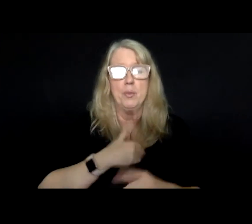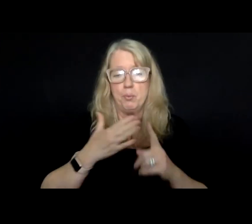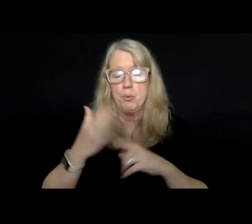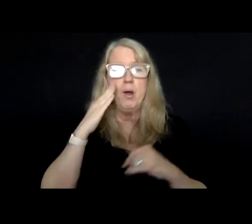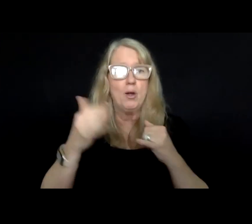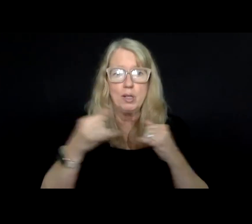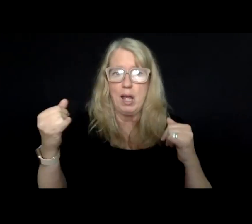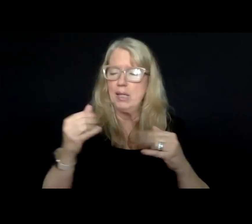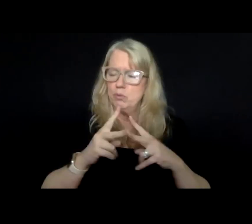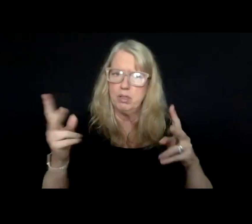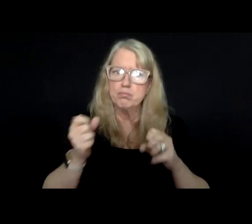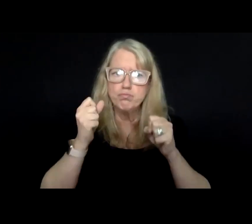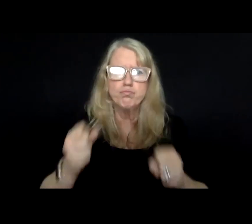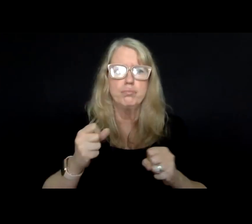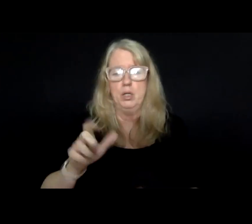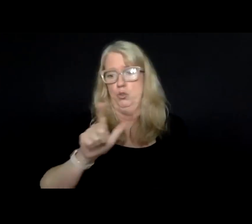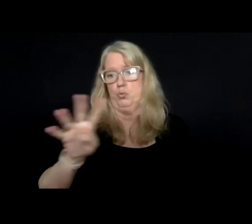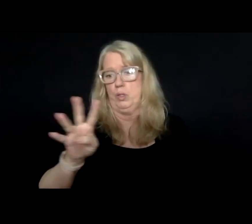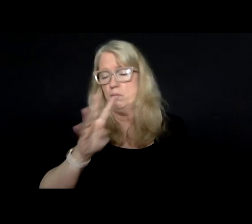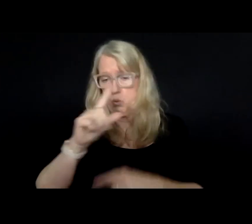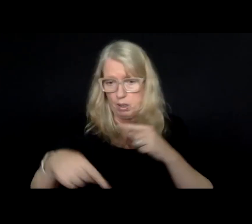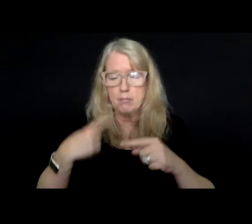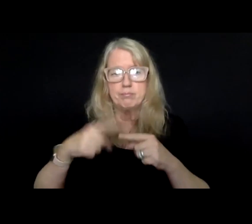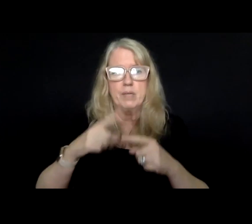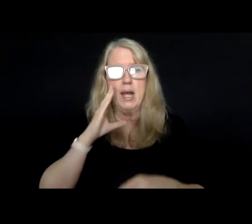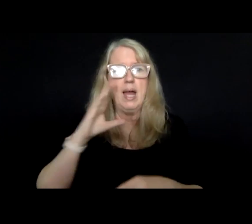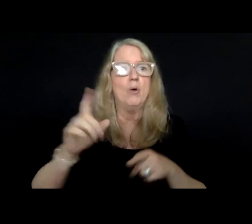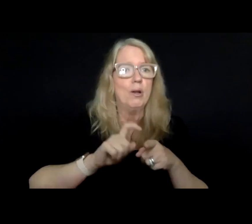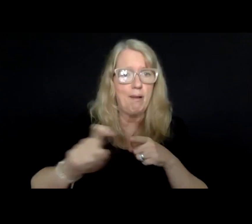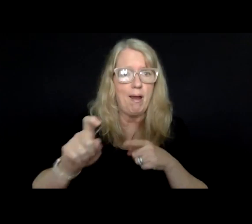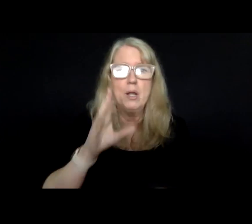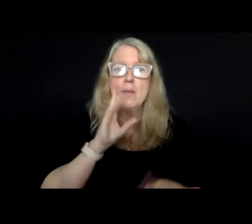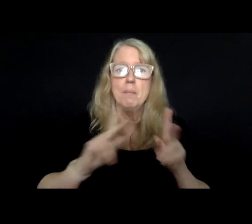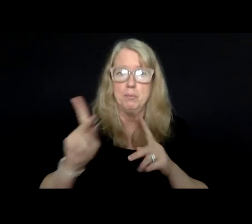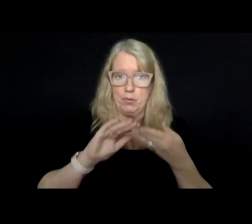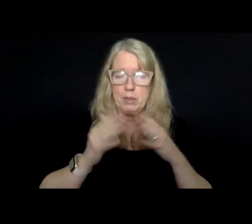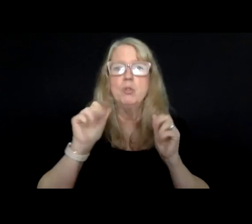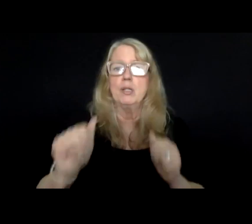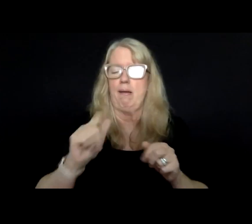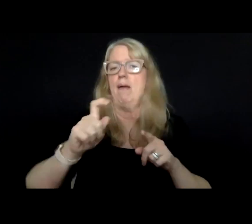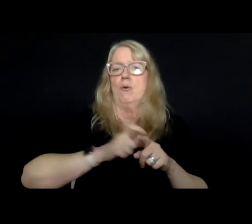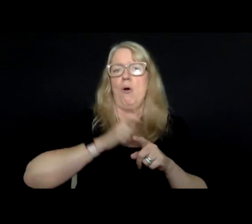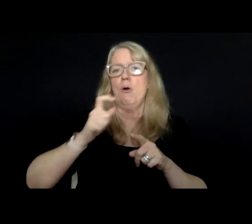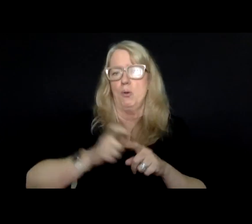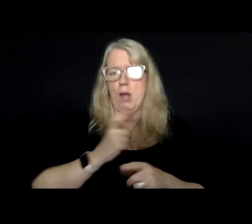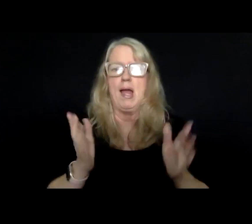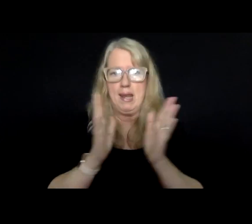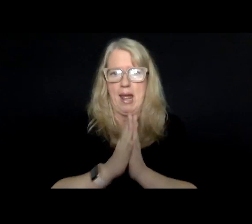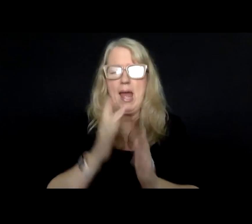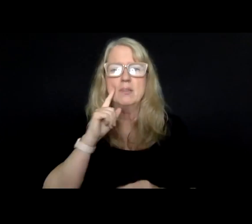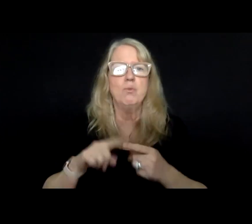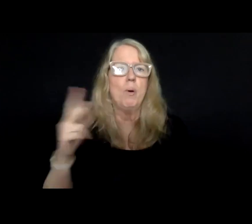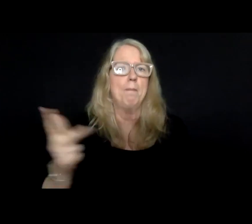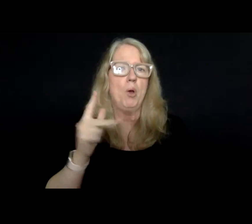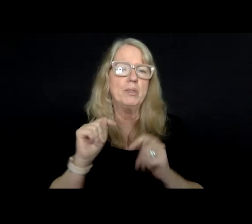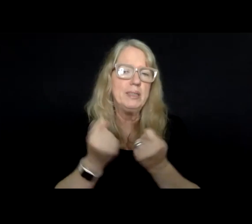very robust 24-hour warm line that people in the community can call in and actually ask for a mobile team. So they